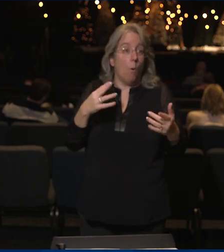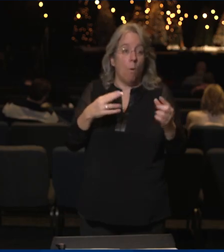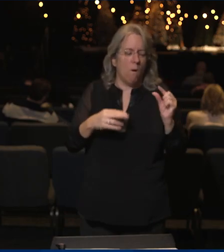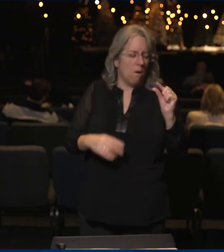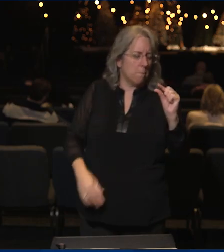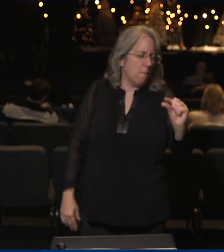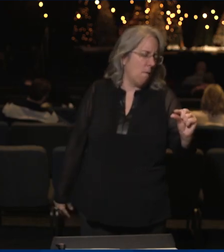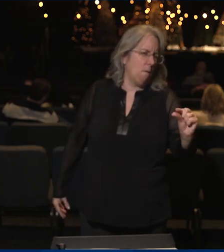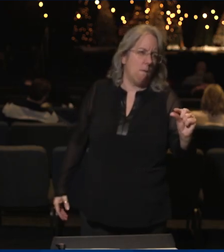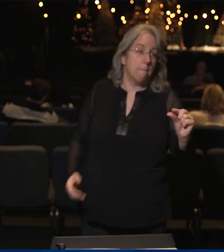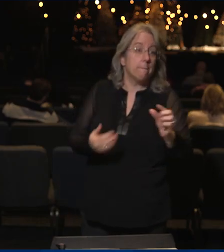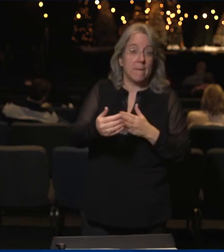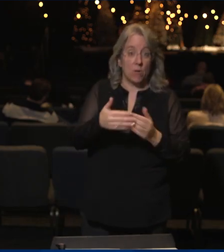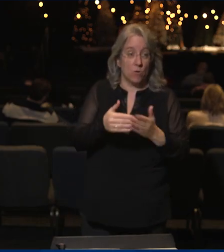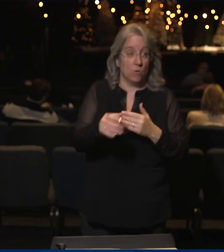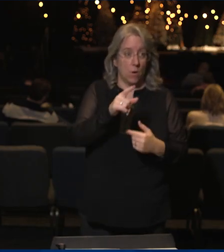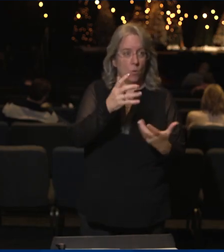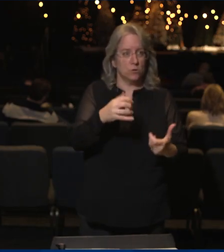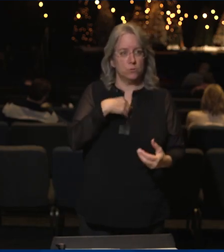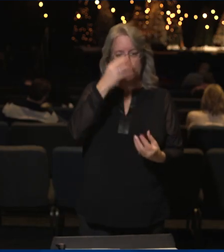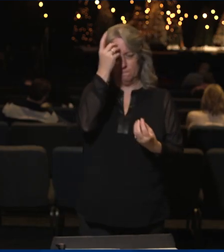really small.